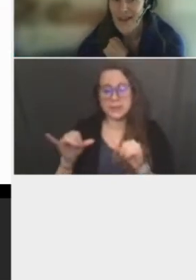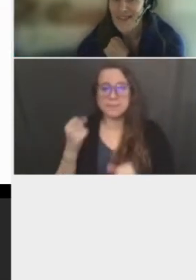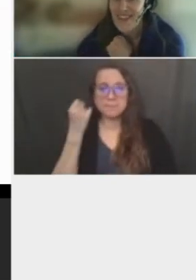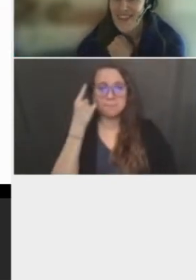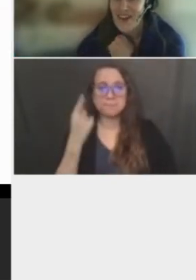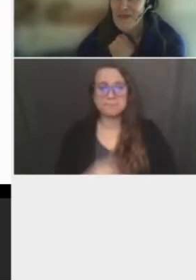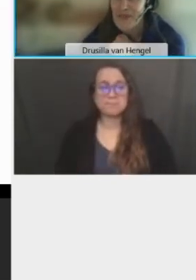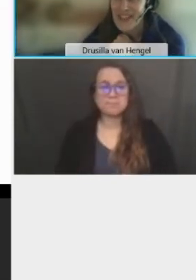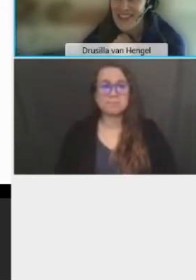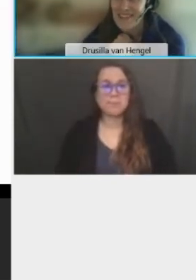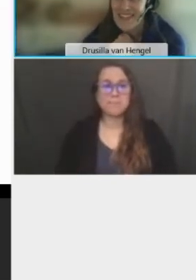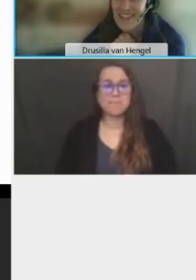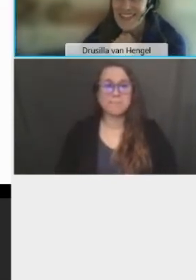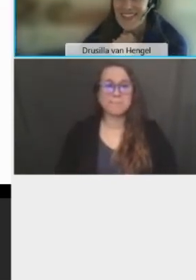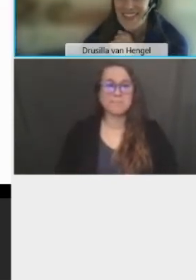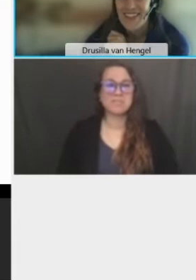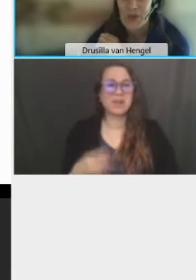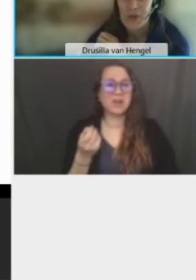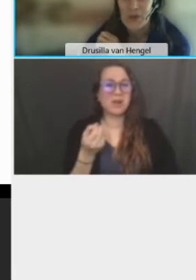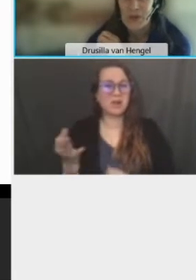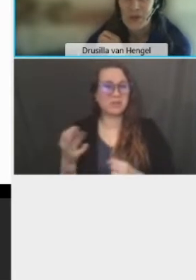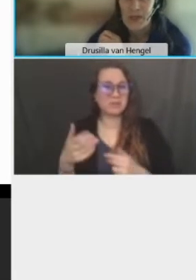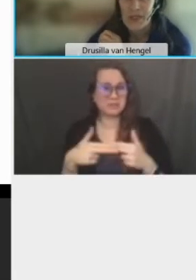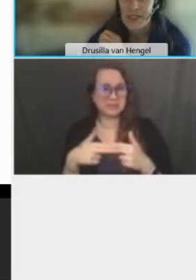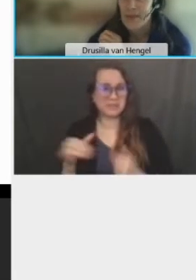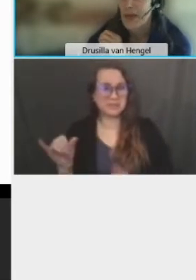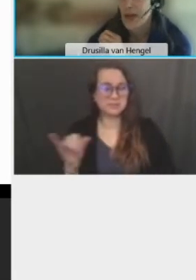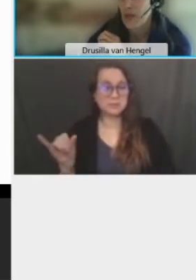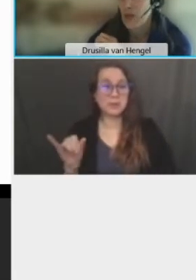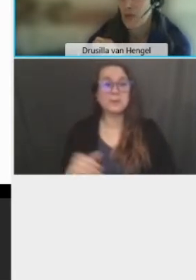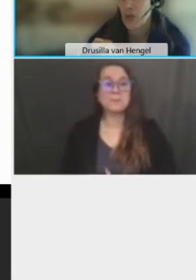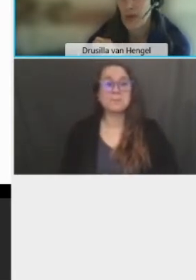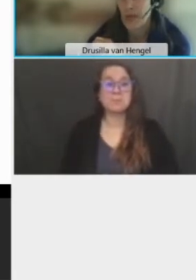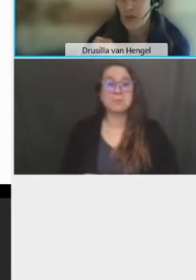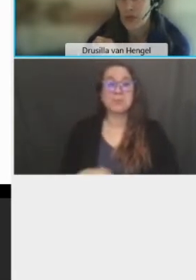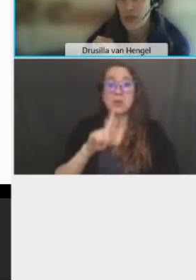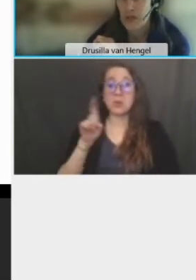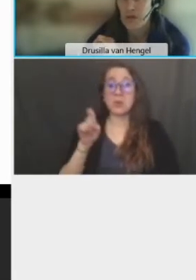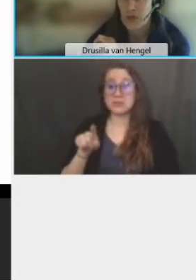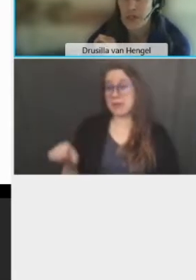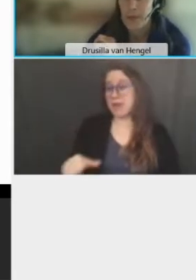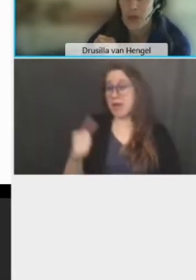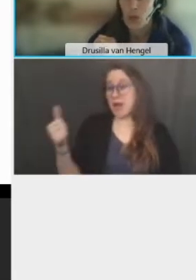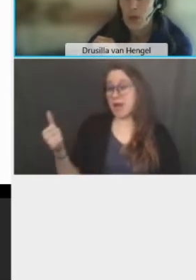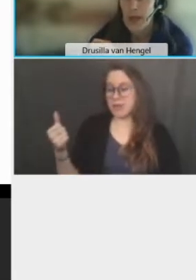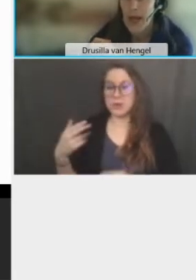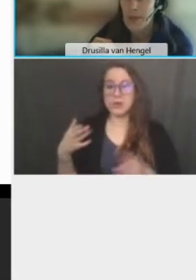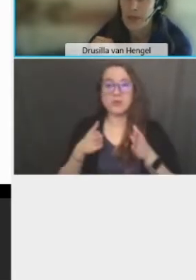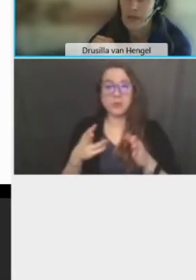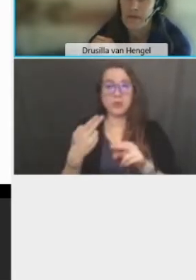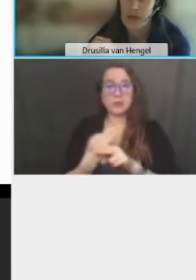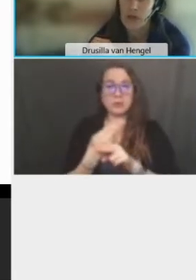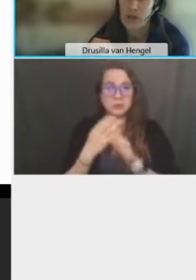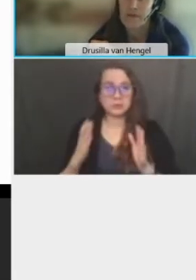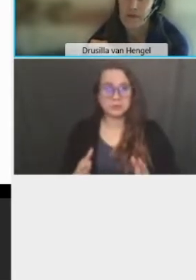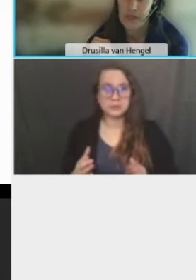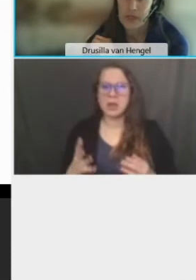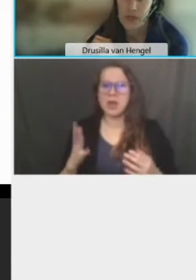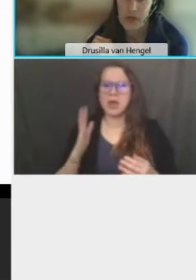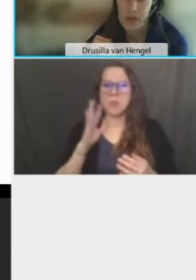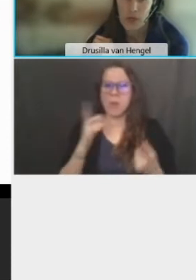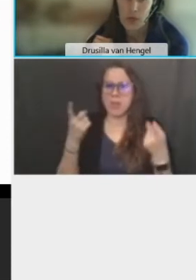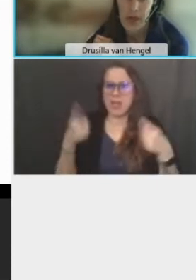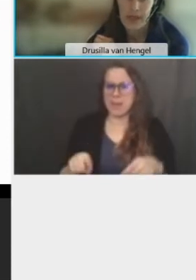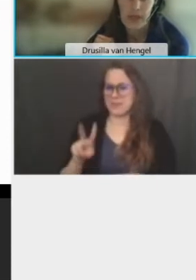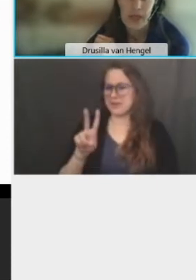And there are a few slides of these. So questions about other roadway users is our first topic. What will happen to the vendors on